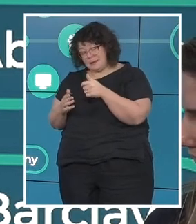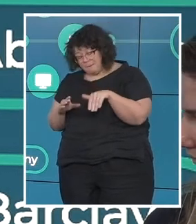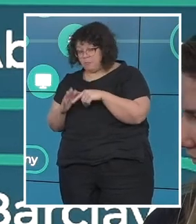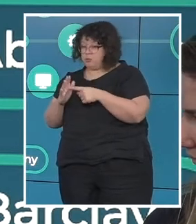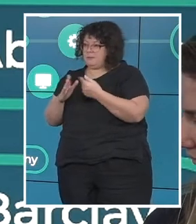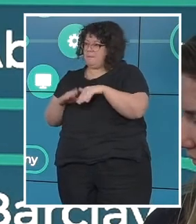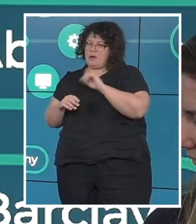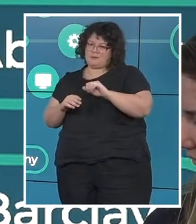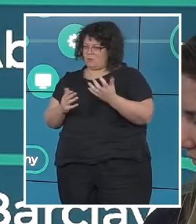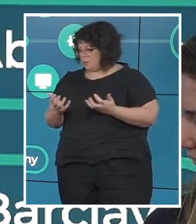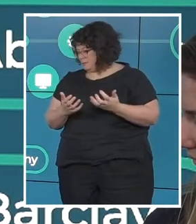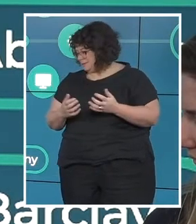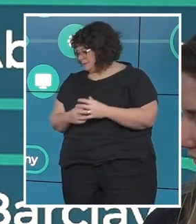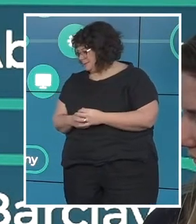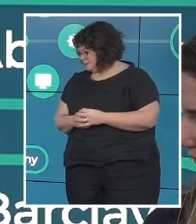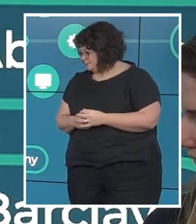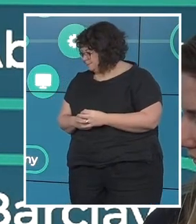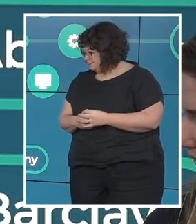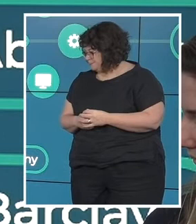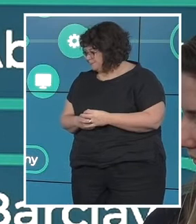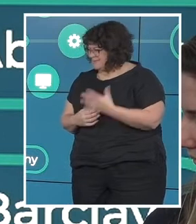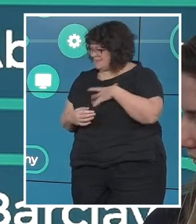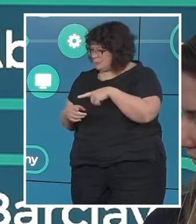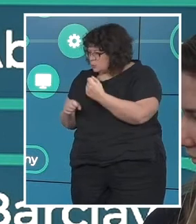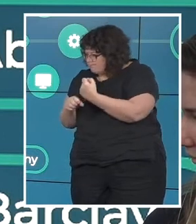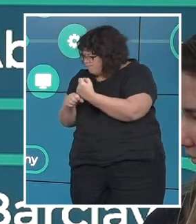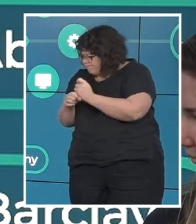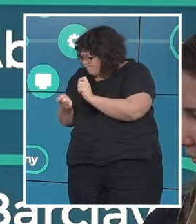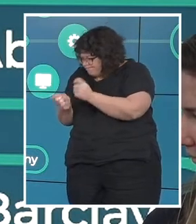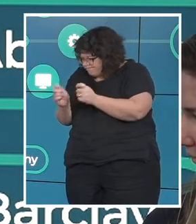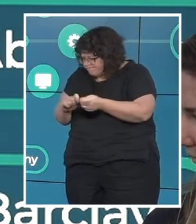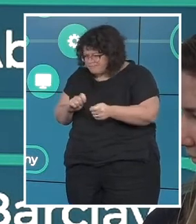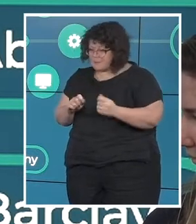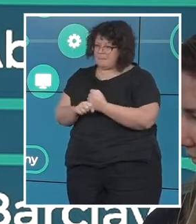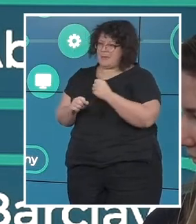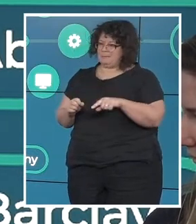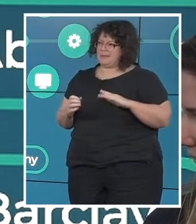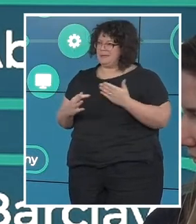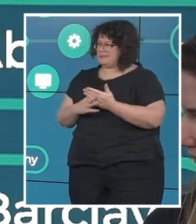well. And then I think my fourth point would really be about